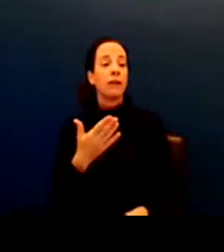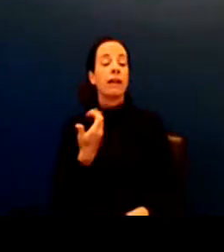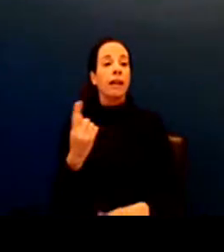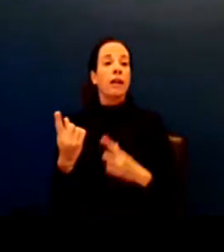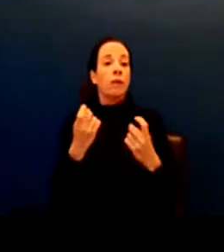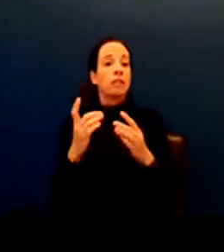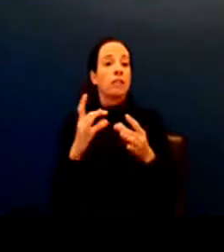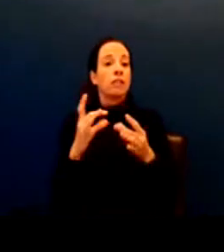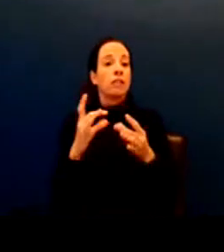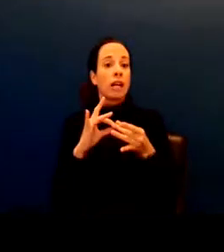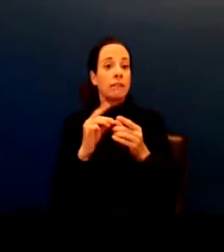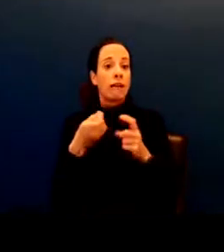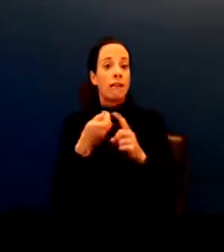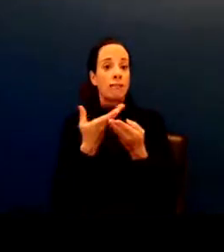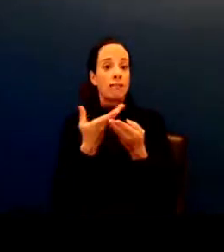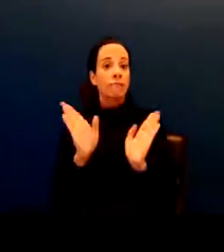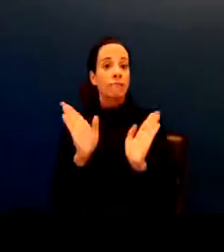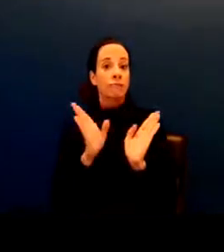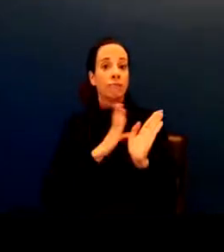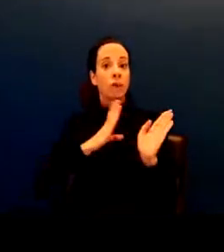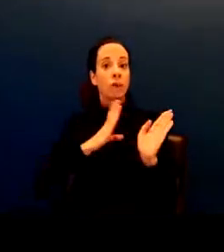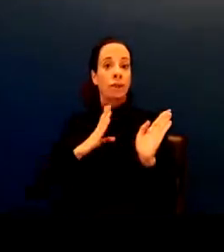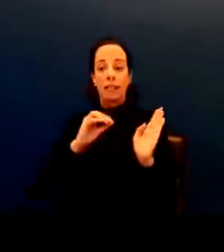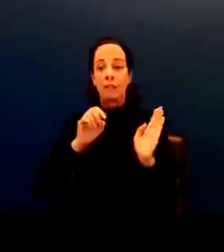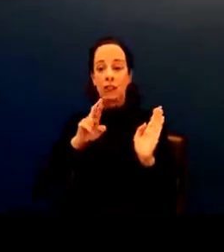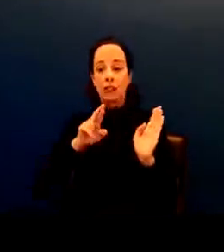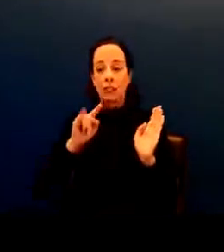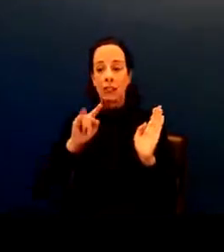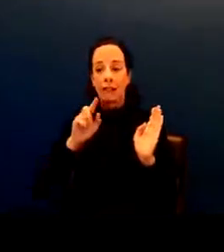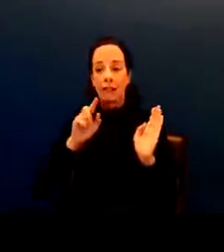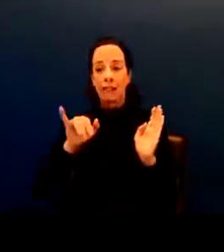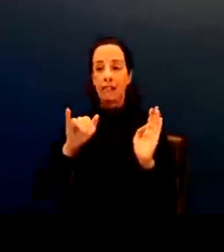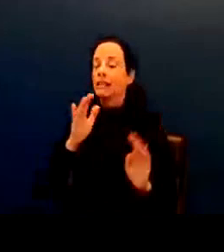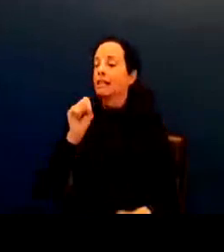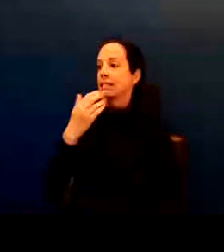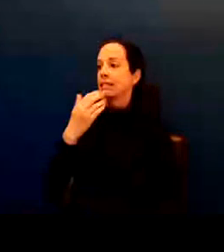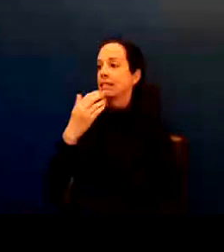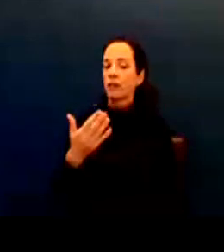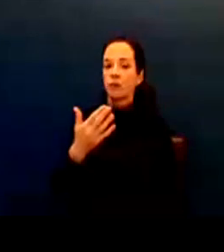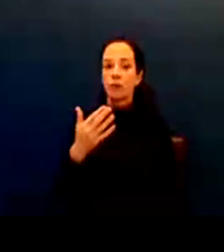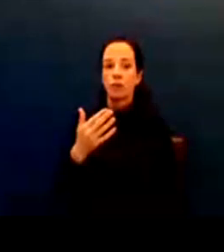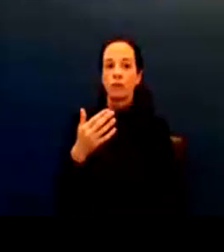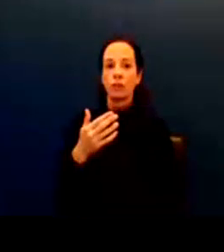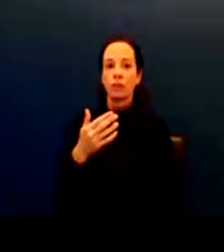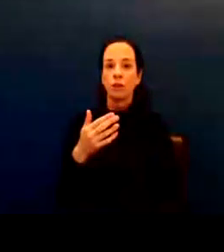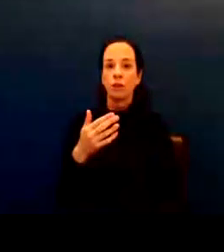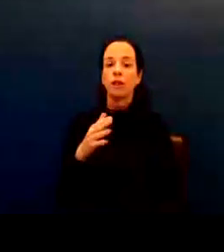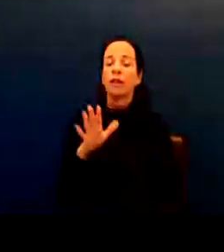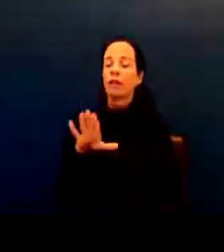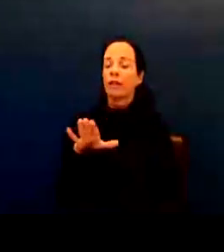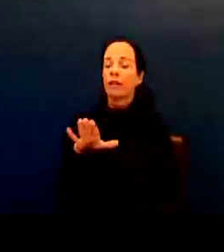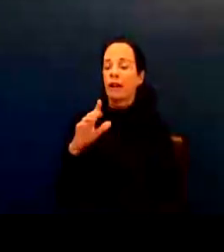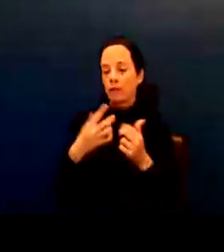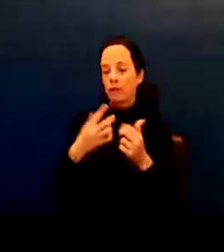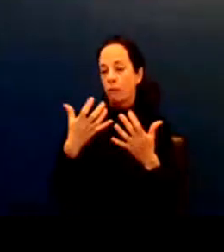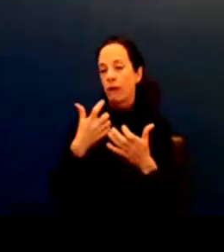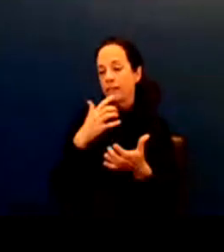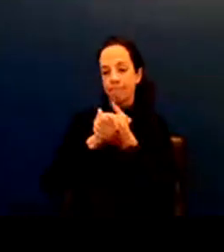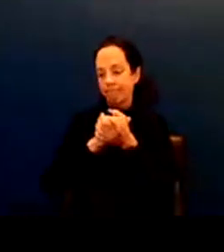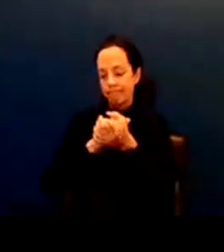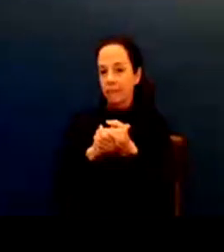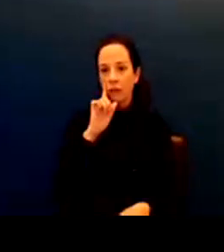dais? I see Commissioner Tiffany. Yes, thank you, Chair. Sujaya, first of all, congratulations on no longer